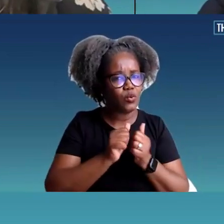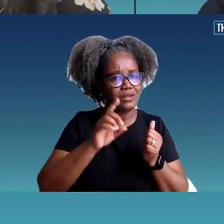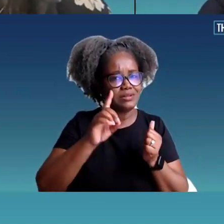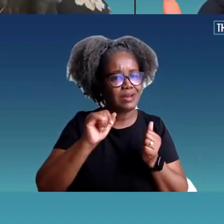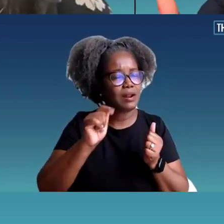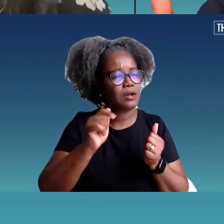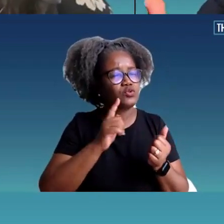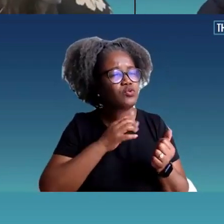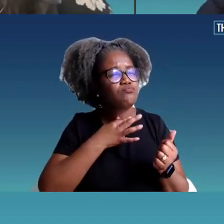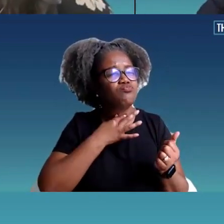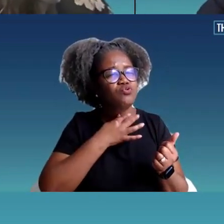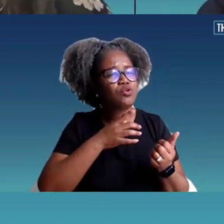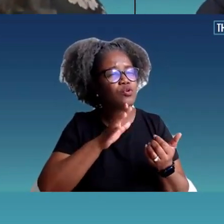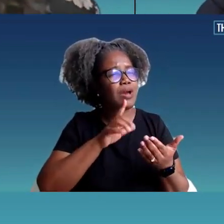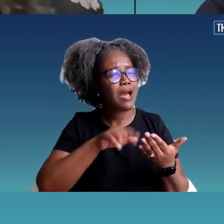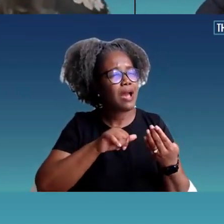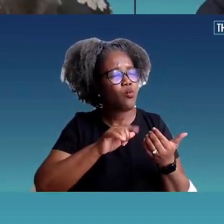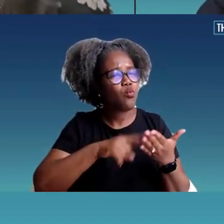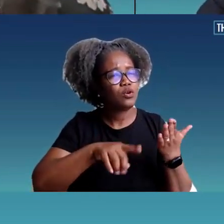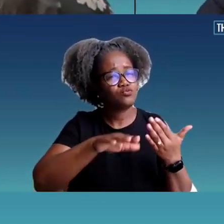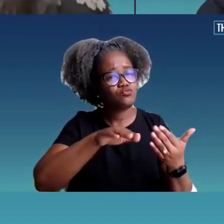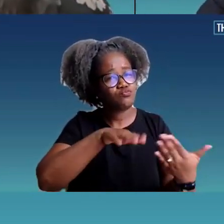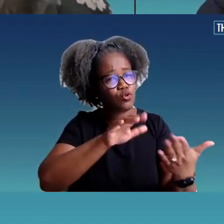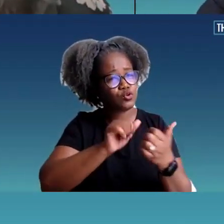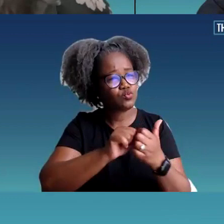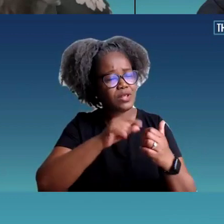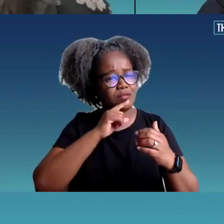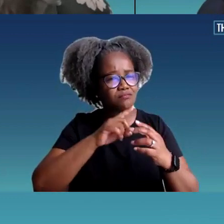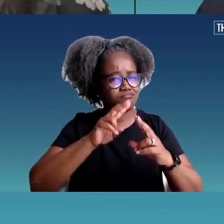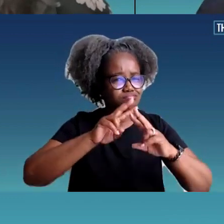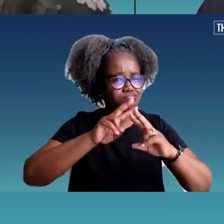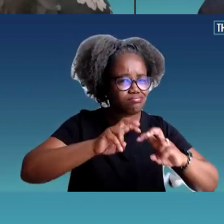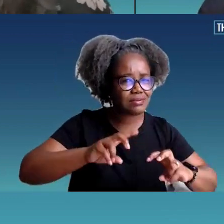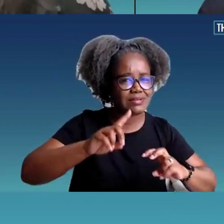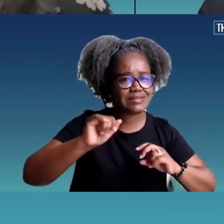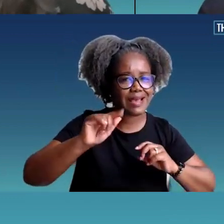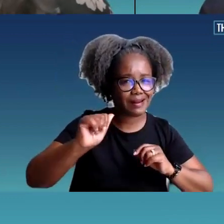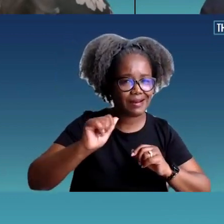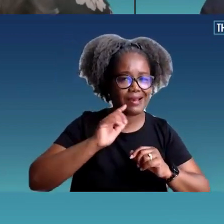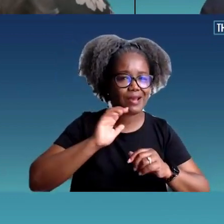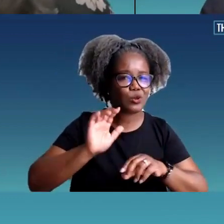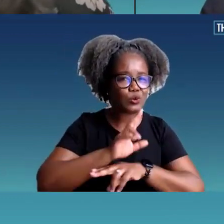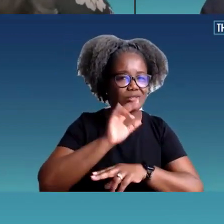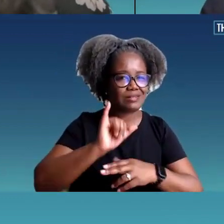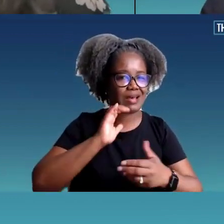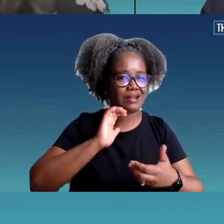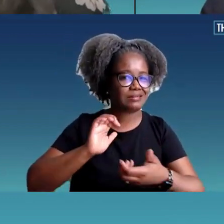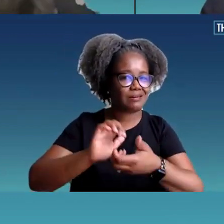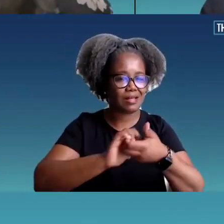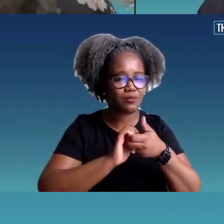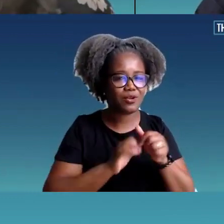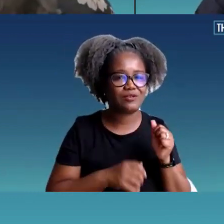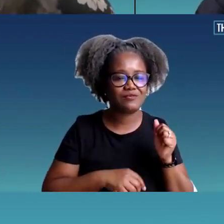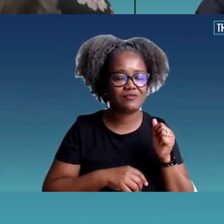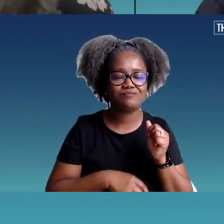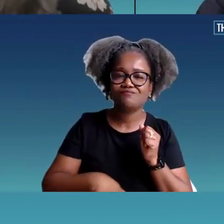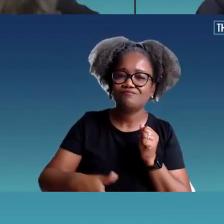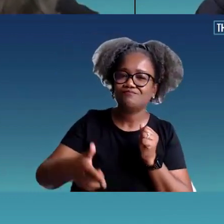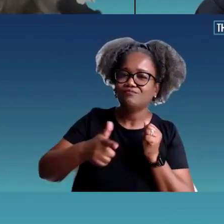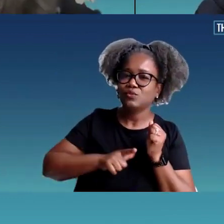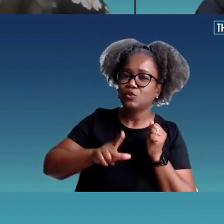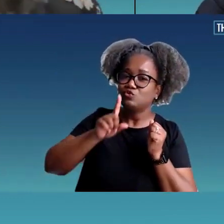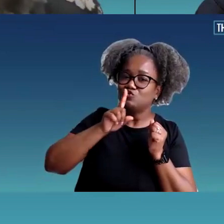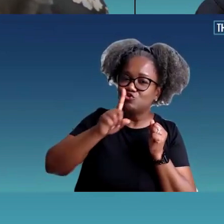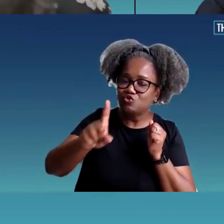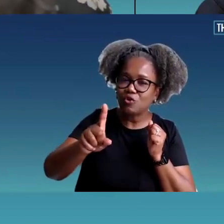feel supportive and collaborative? Sure. So to take a really quick step back, good afternoon, everyone. Thank you so much for joining